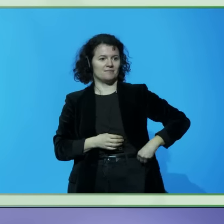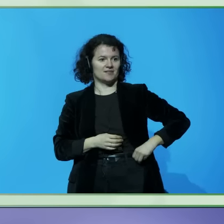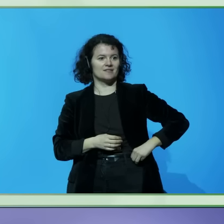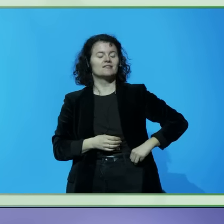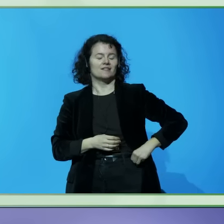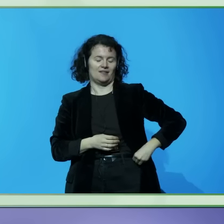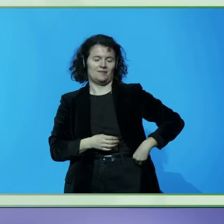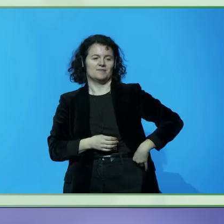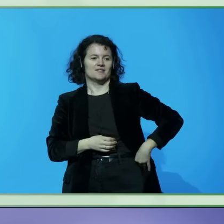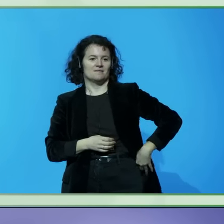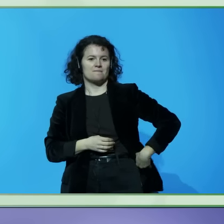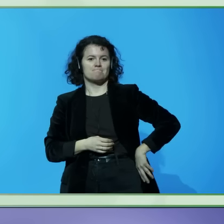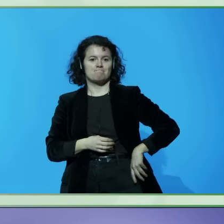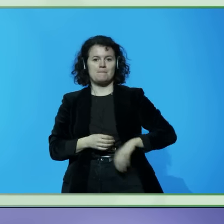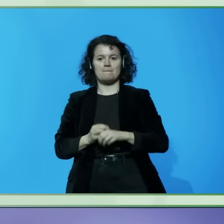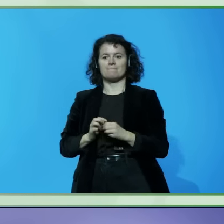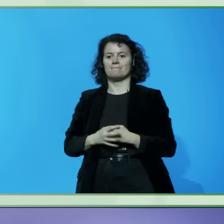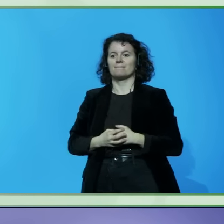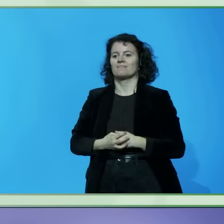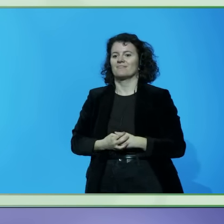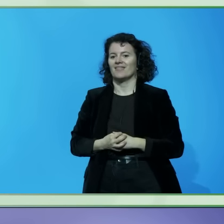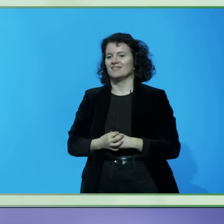to Vienna.